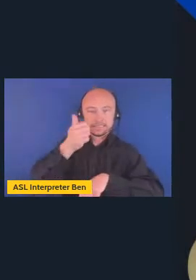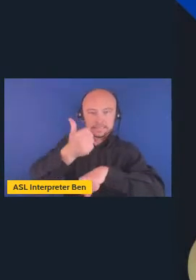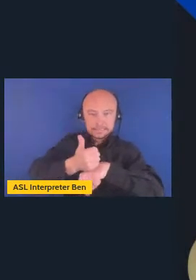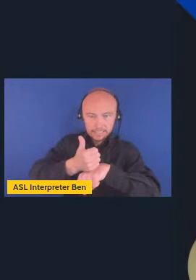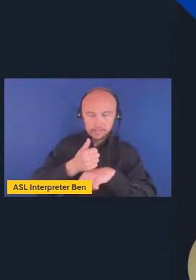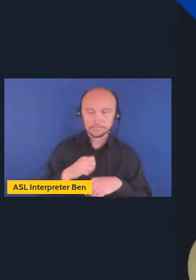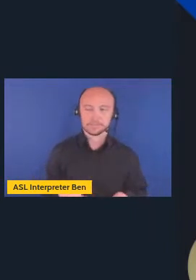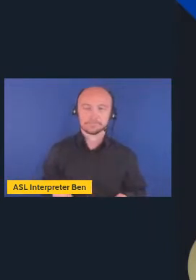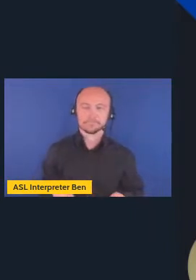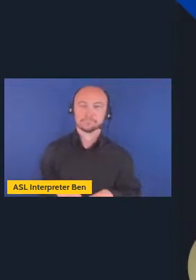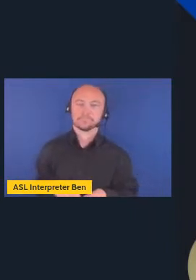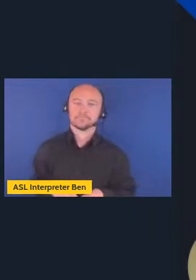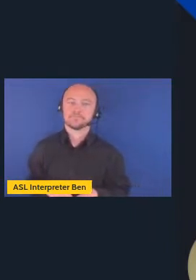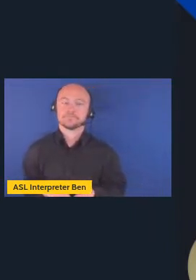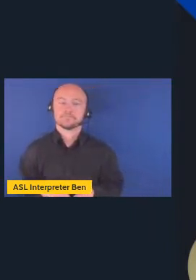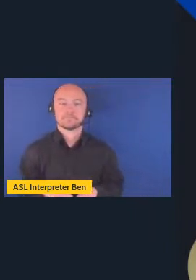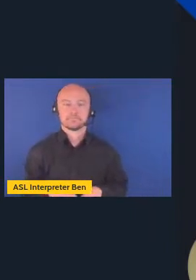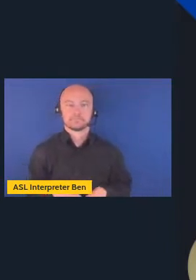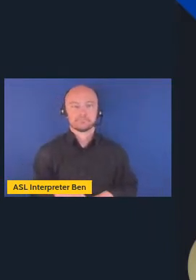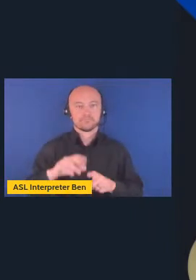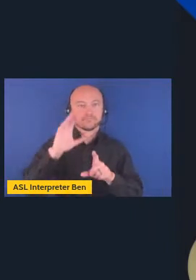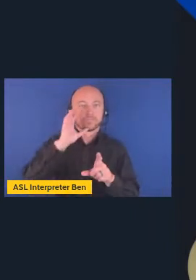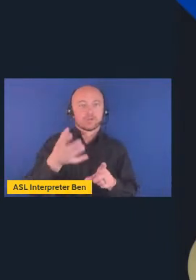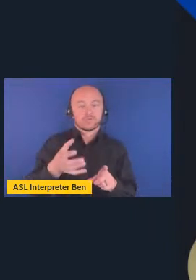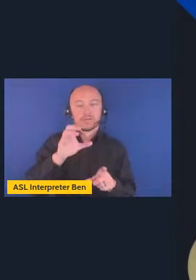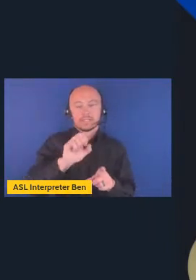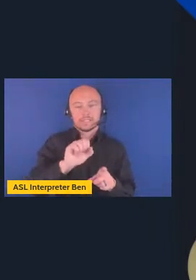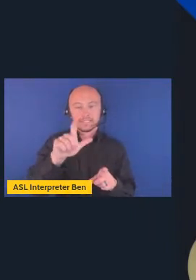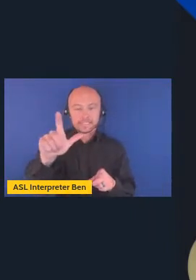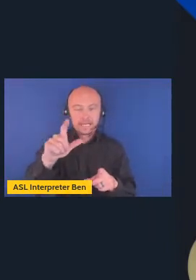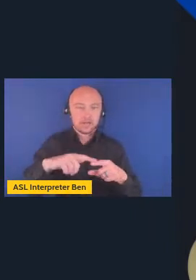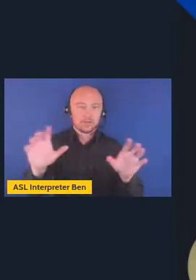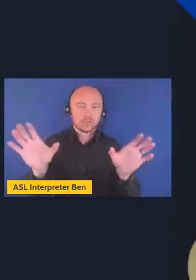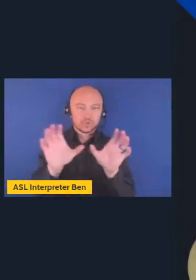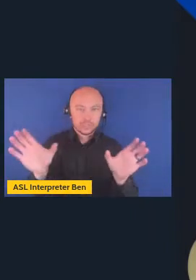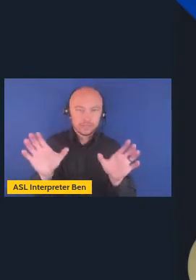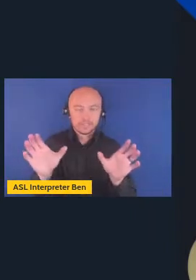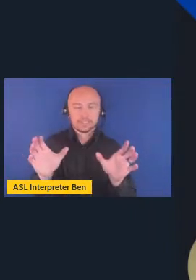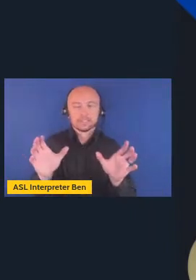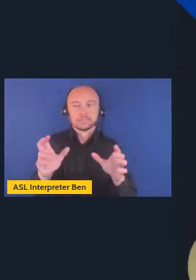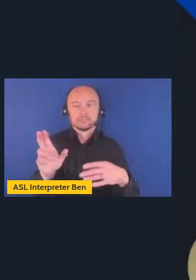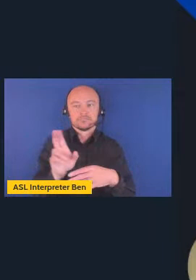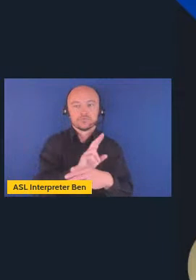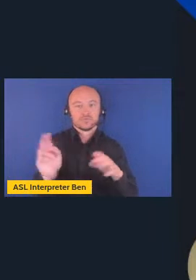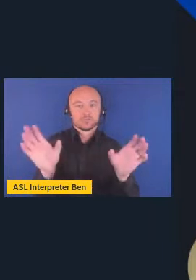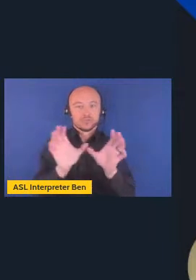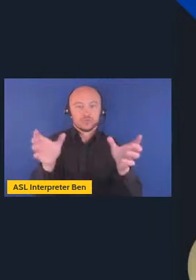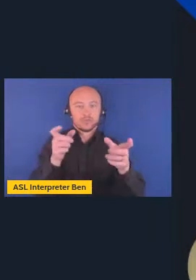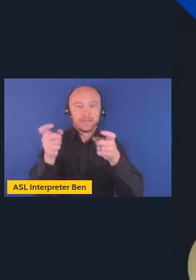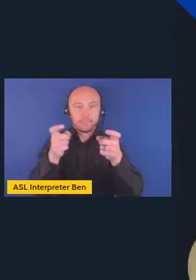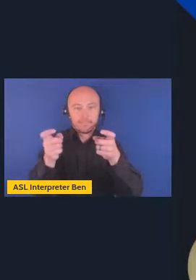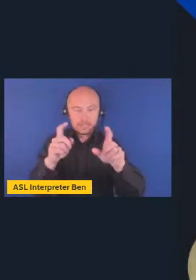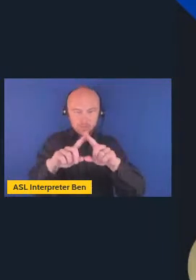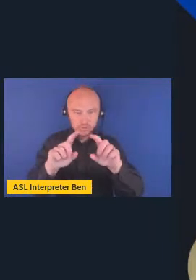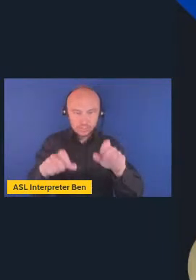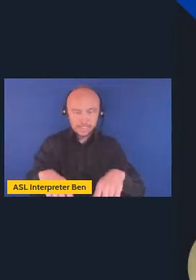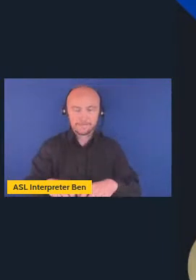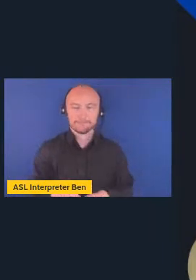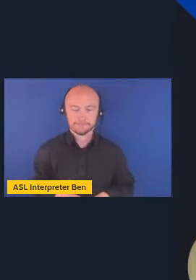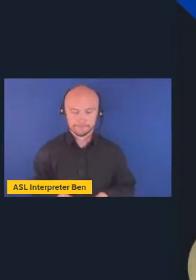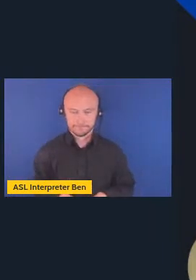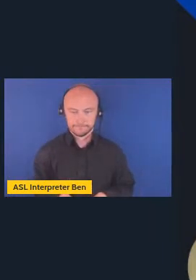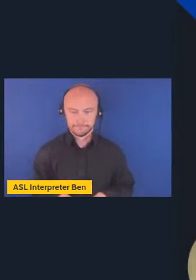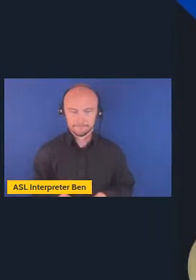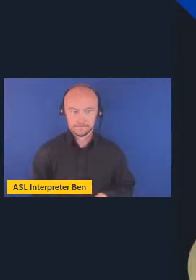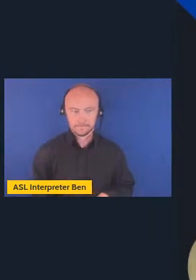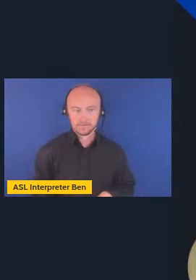can create our SSL certificates using the certificate manager. Our